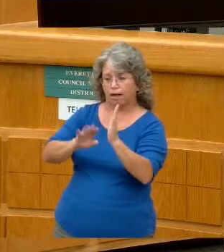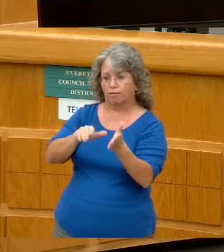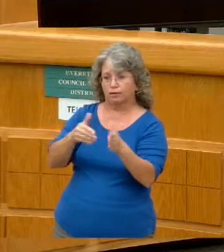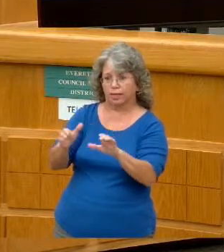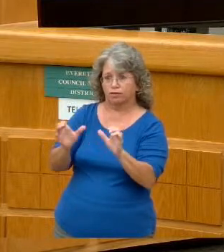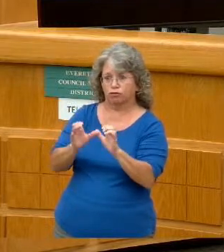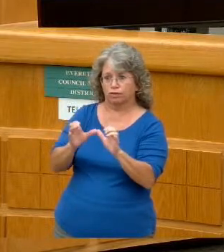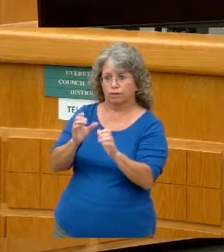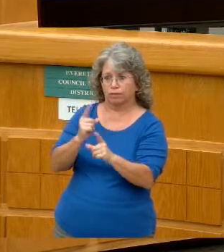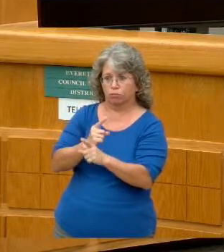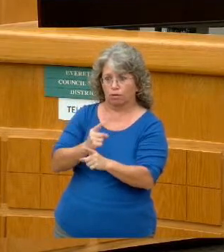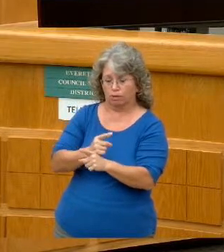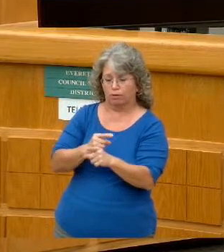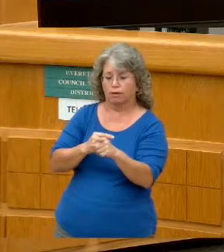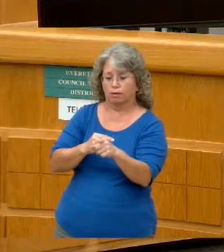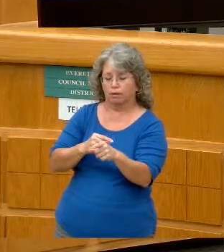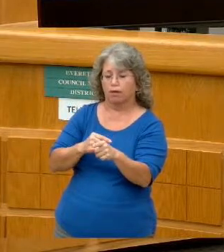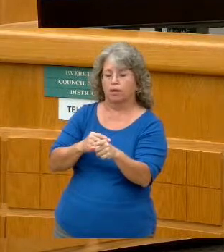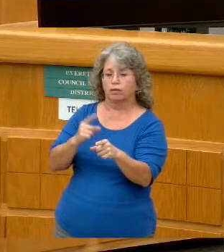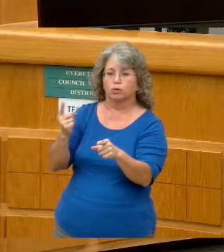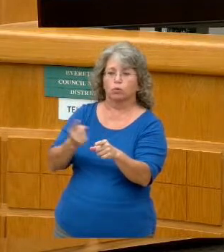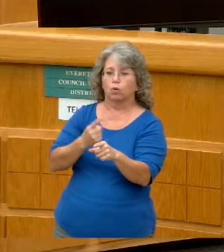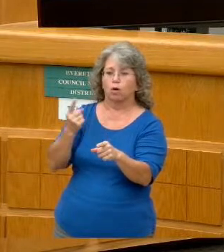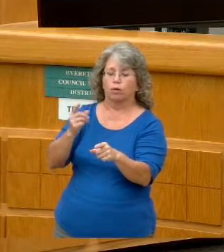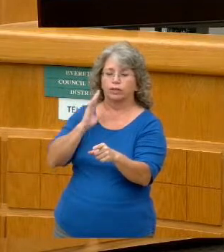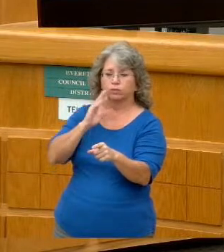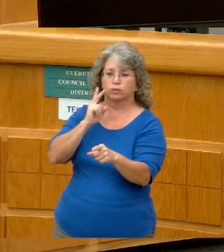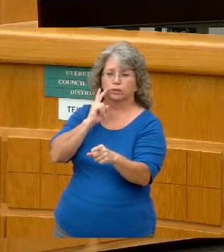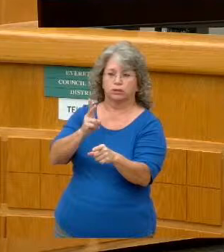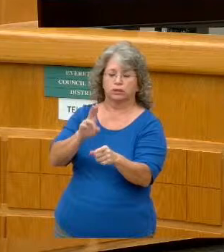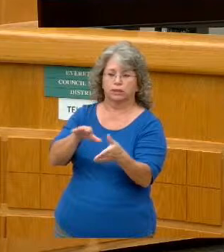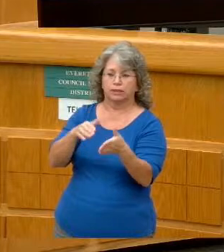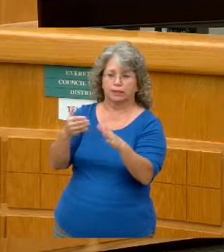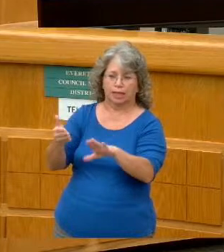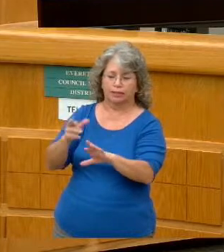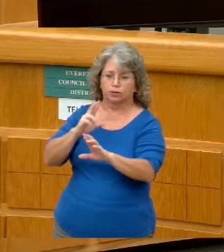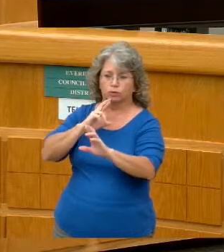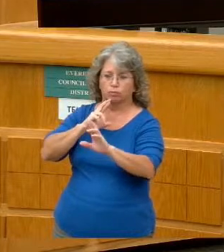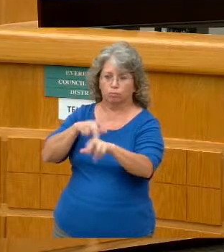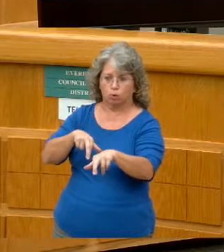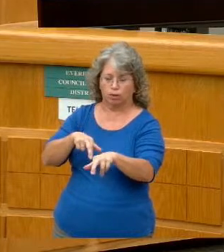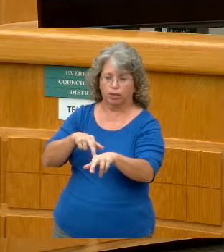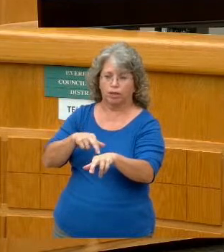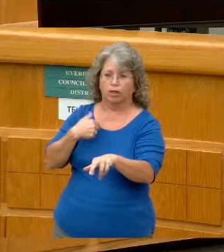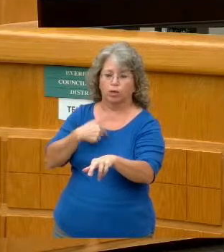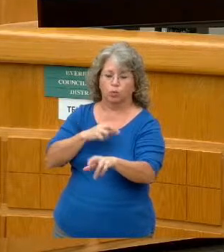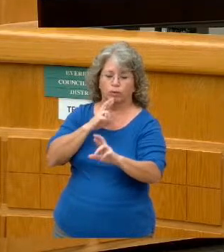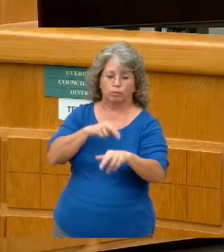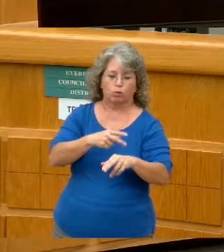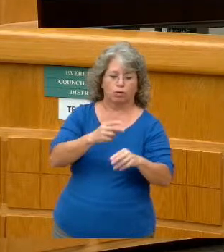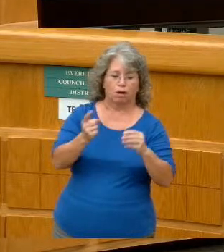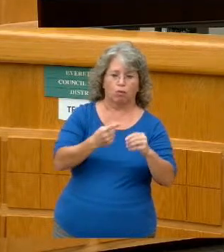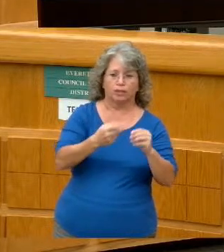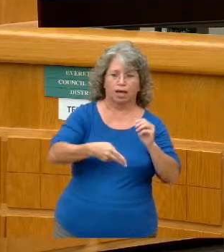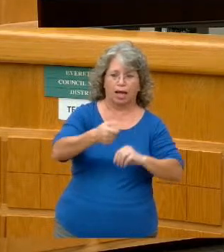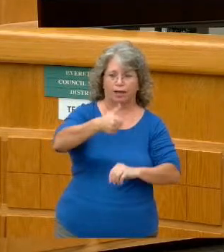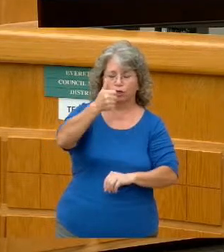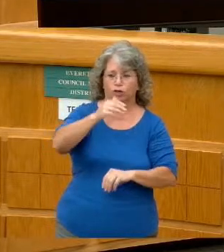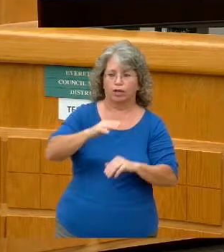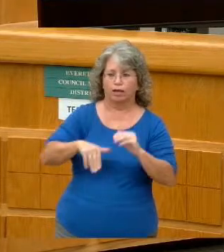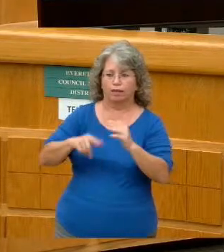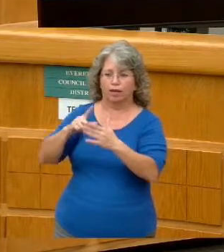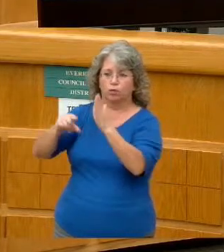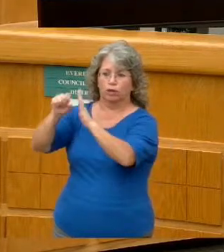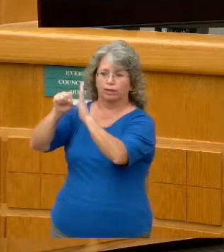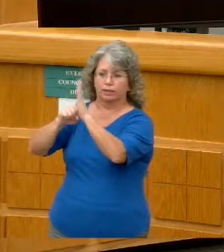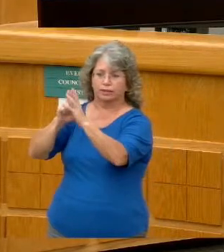so you're always going to, see that the deaths that we're reporting are going to be higher than the death certificates that the state is